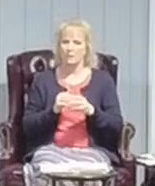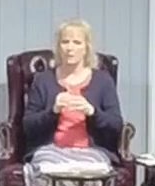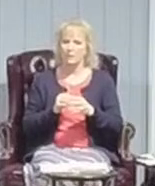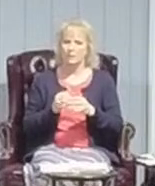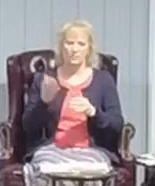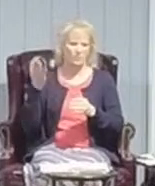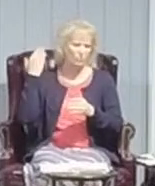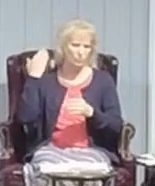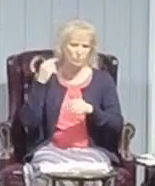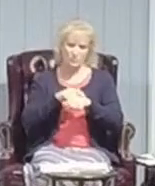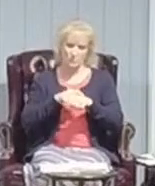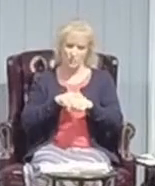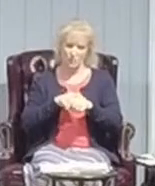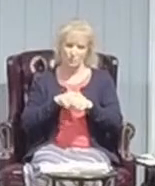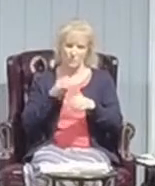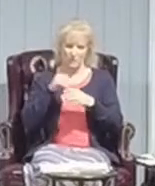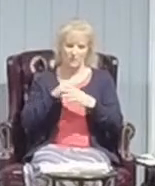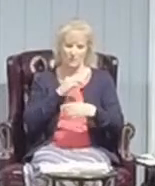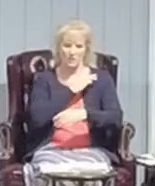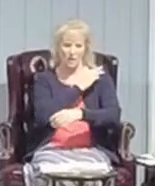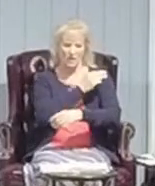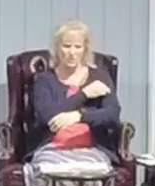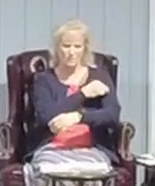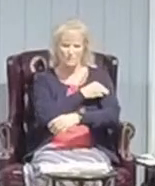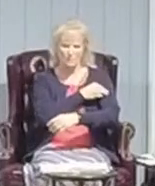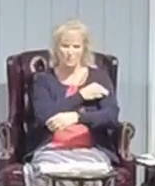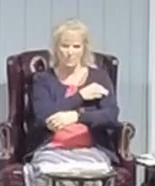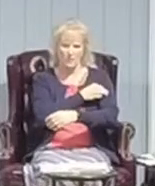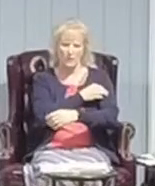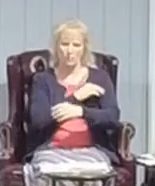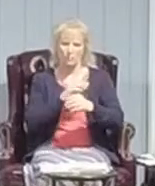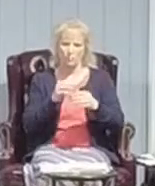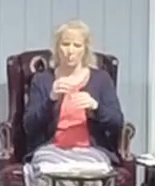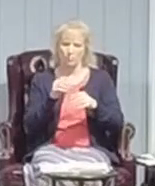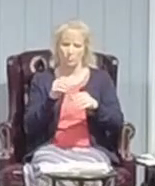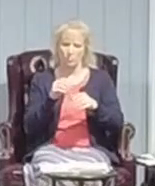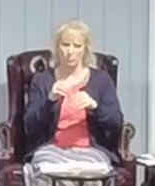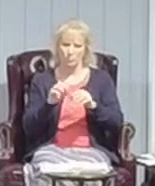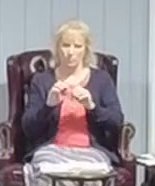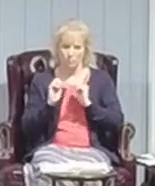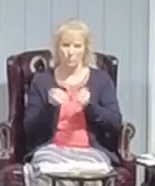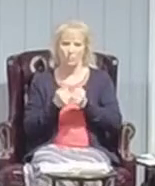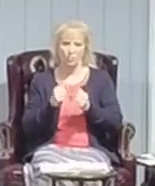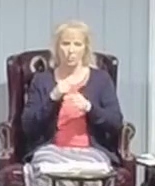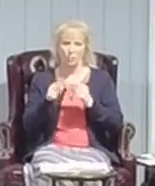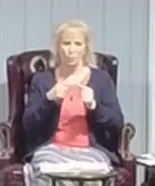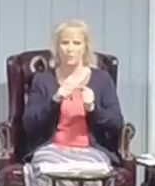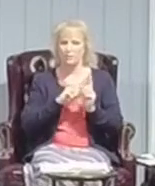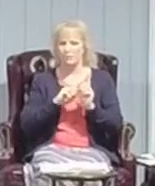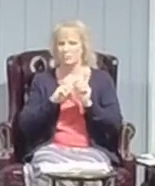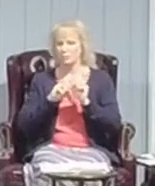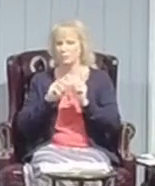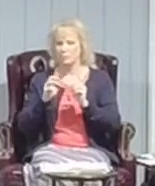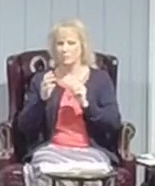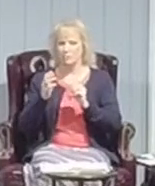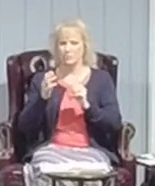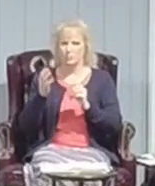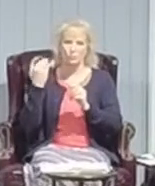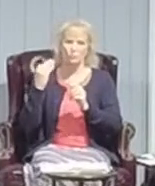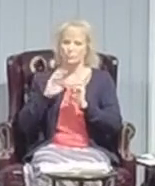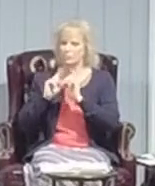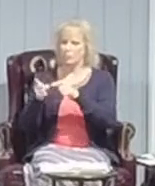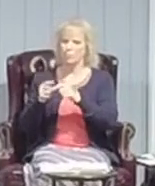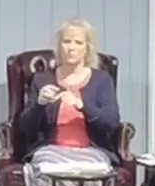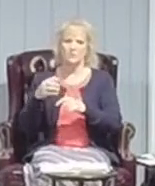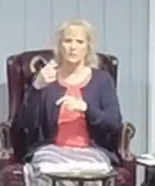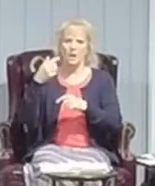There used to be a time in the medical realm when you went and saw a general physician, family doctor, whatever,